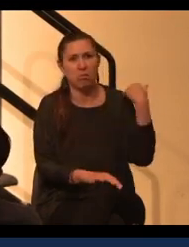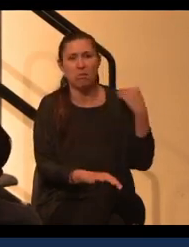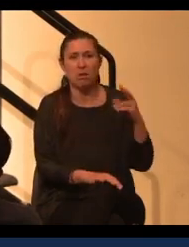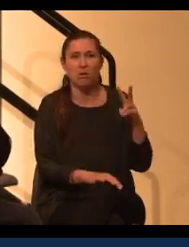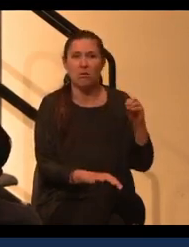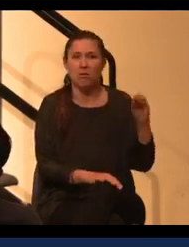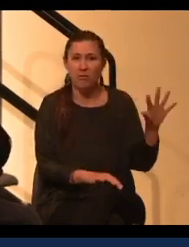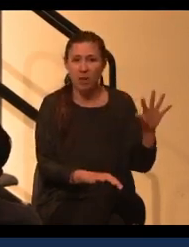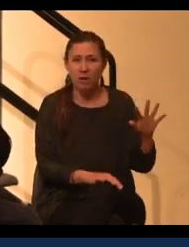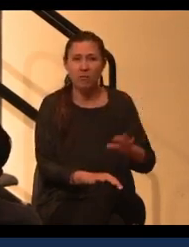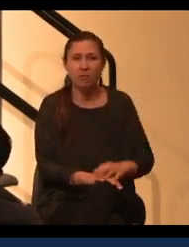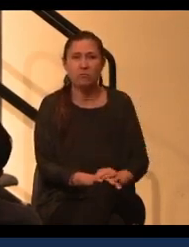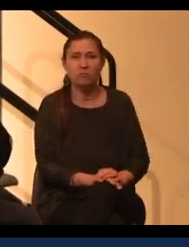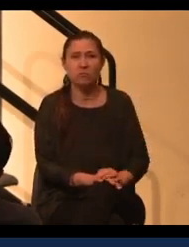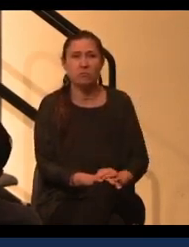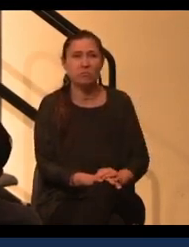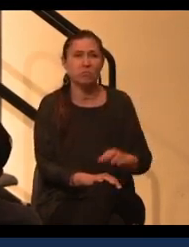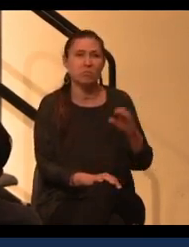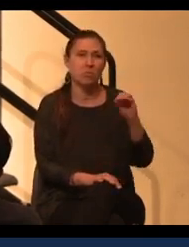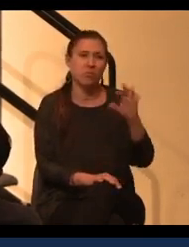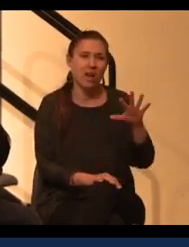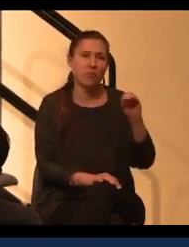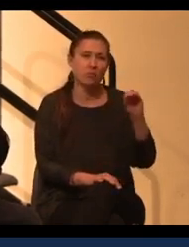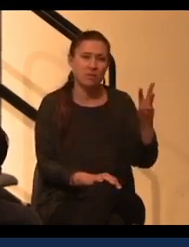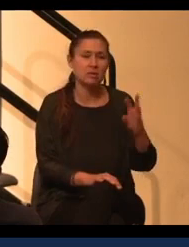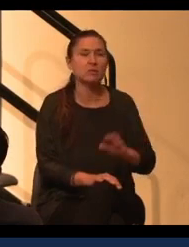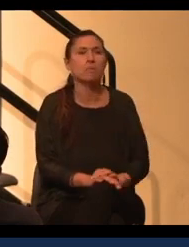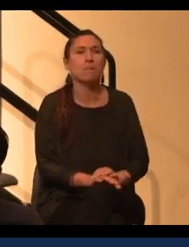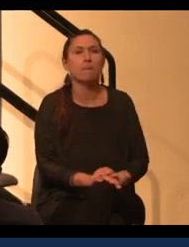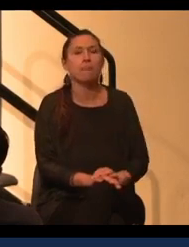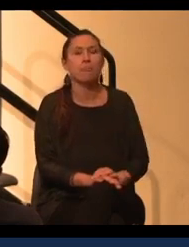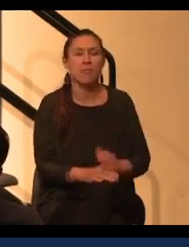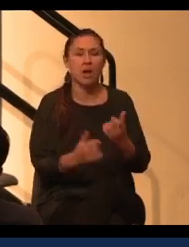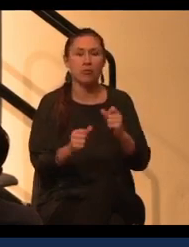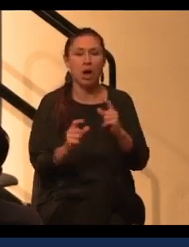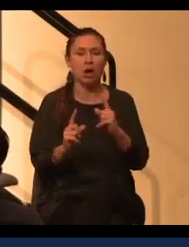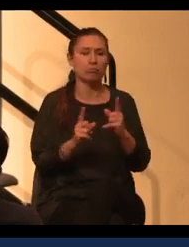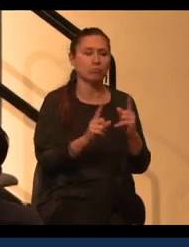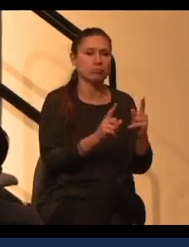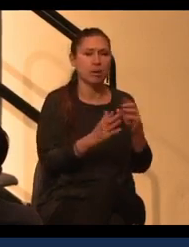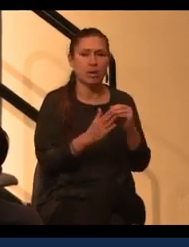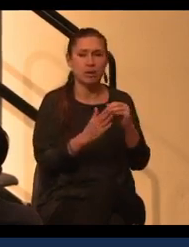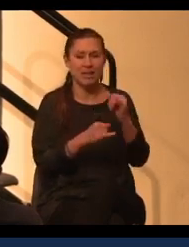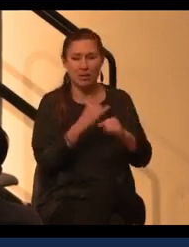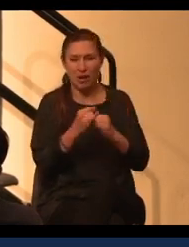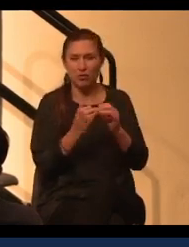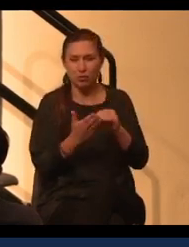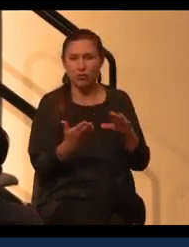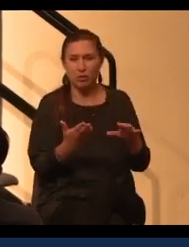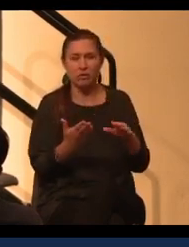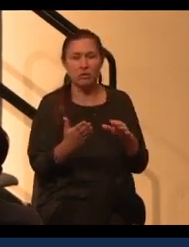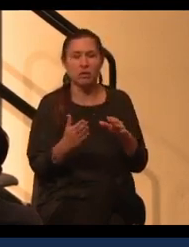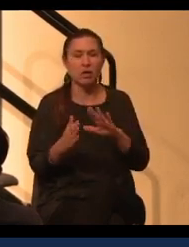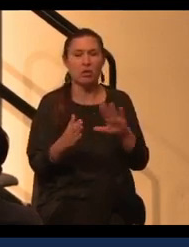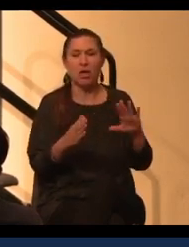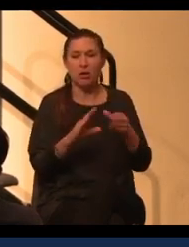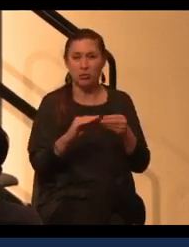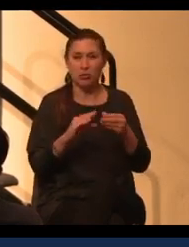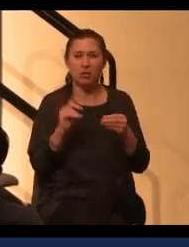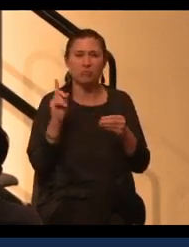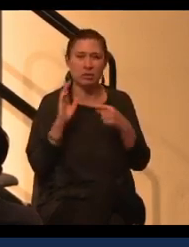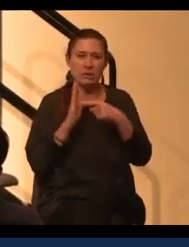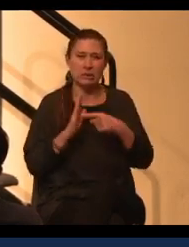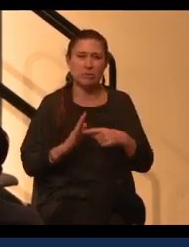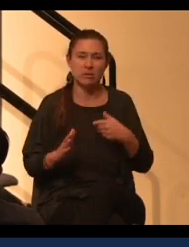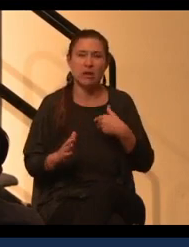2006, and I was talking to international students just to better understand their stories. And these are just some of the many examples that they had shared. But